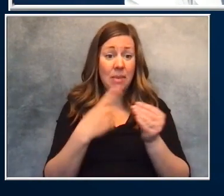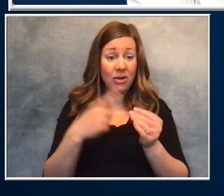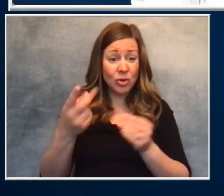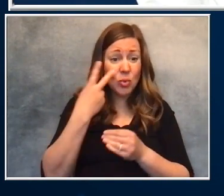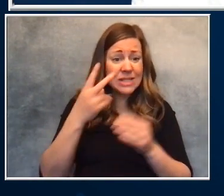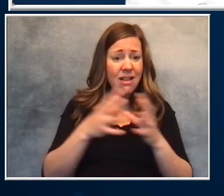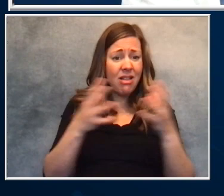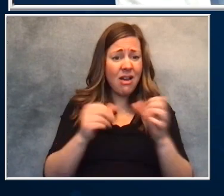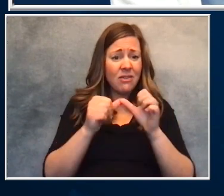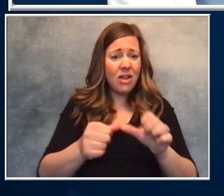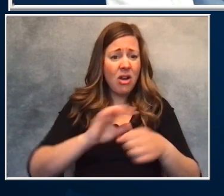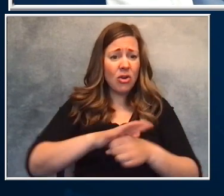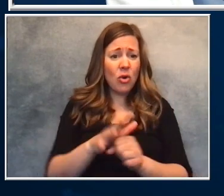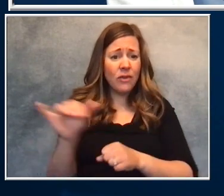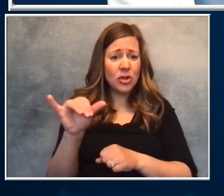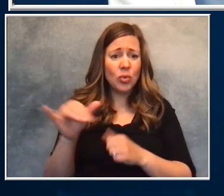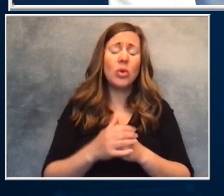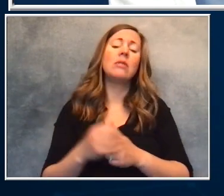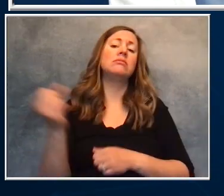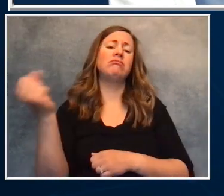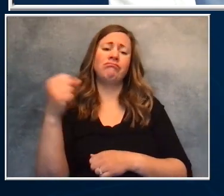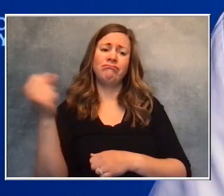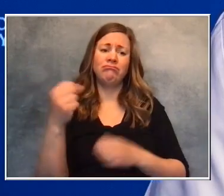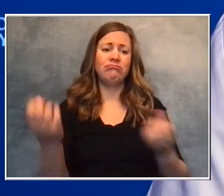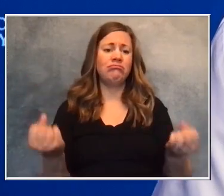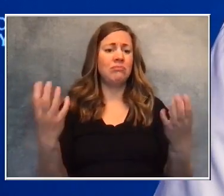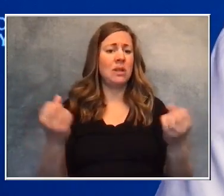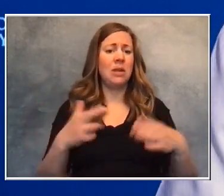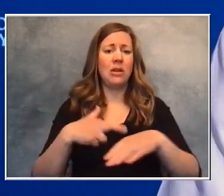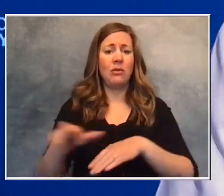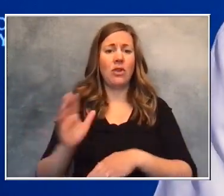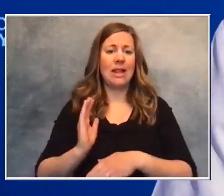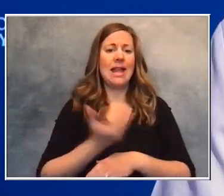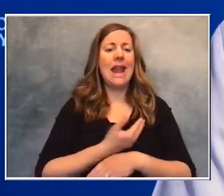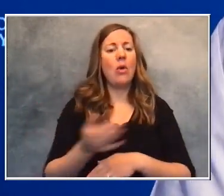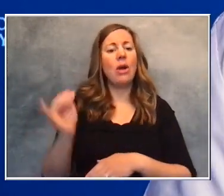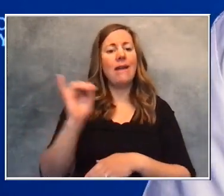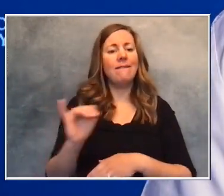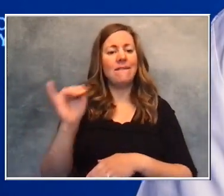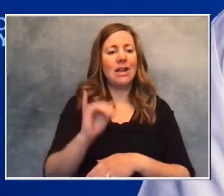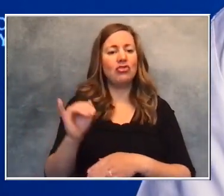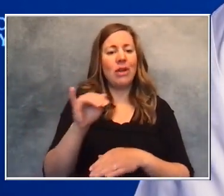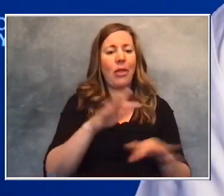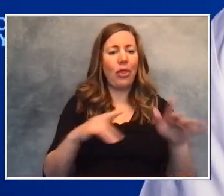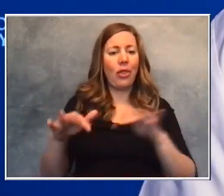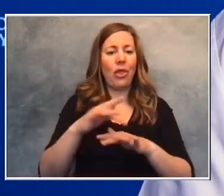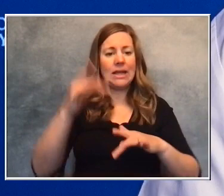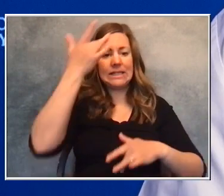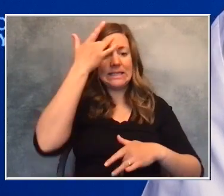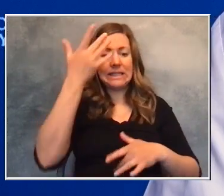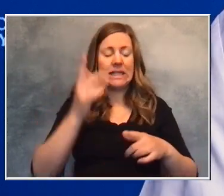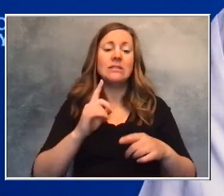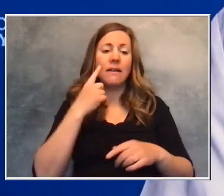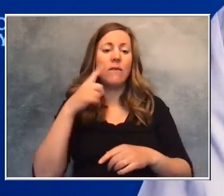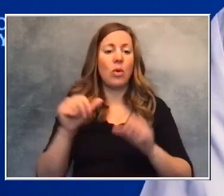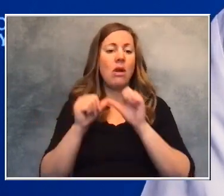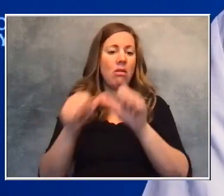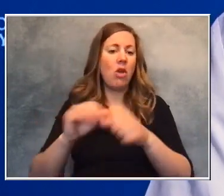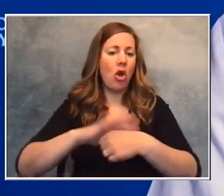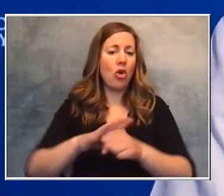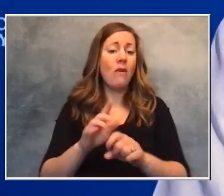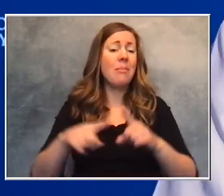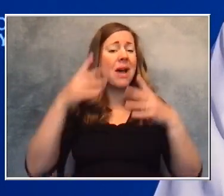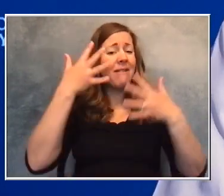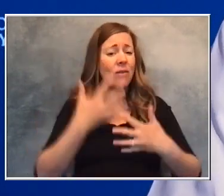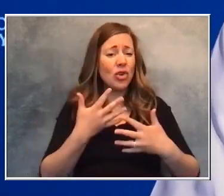Yeah, we get referrals all the time in our infectious disease practice for long COVID. Unfortunately, we only see